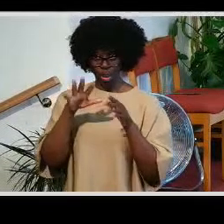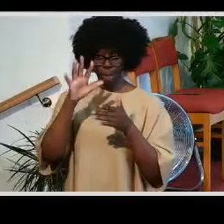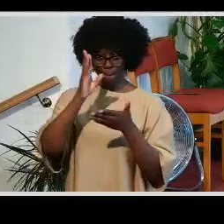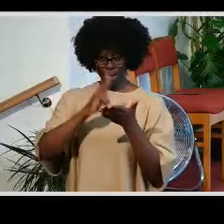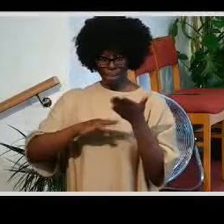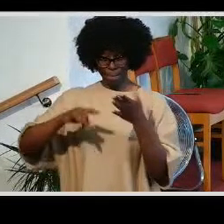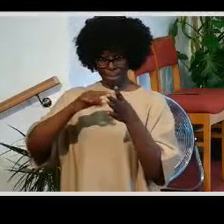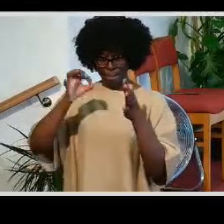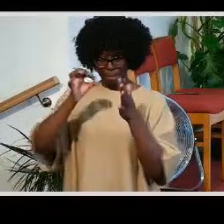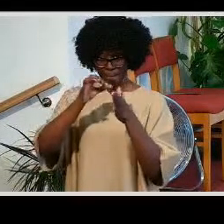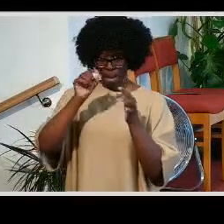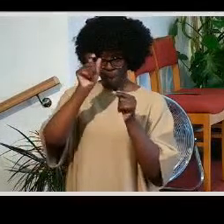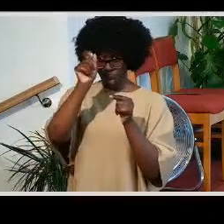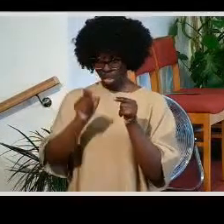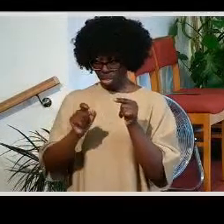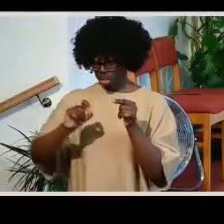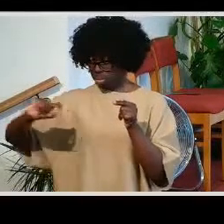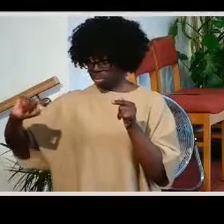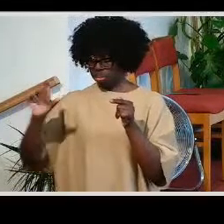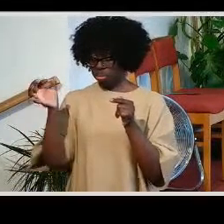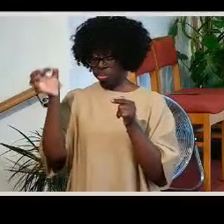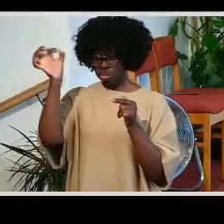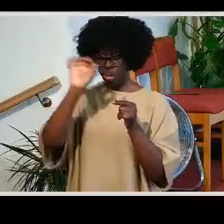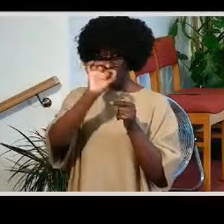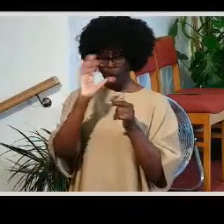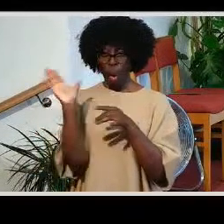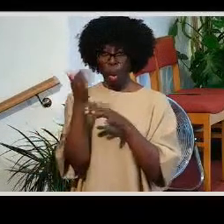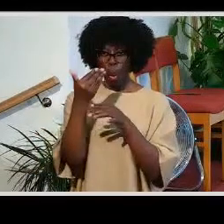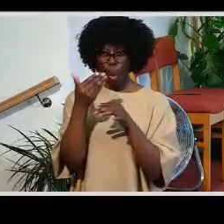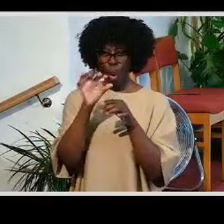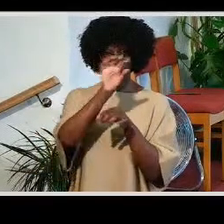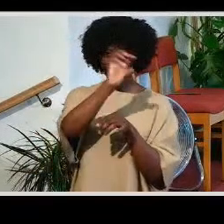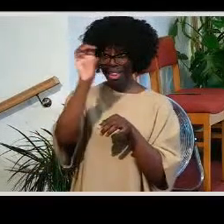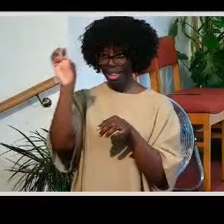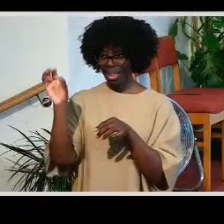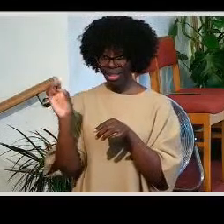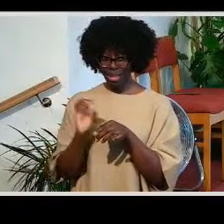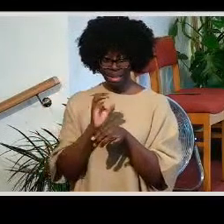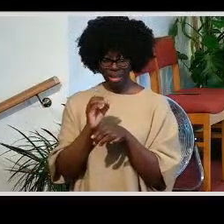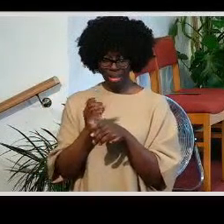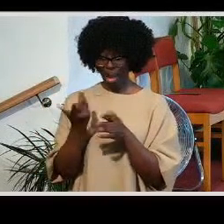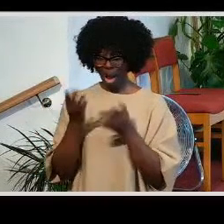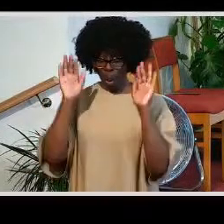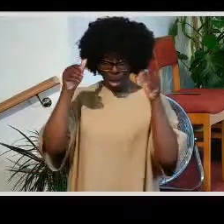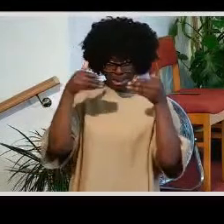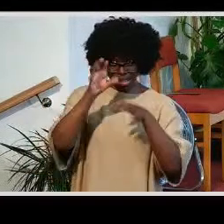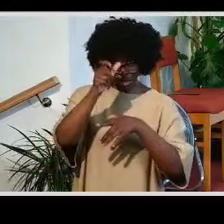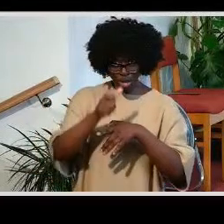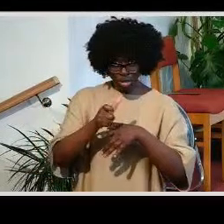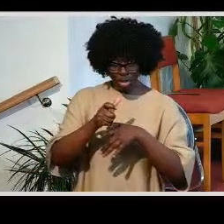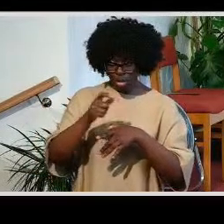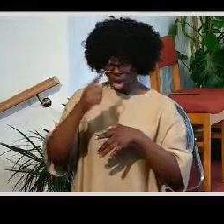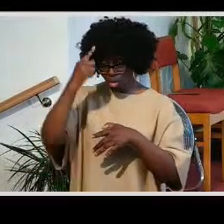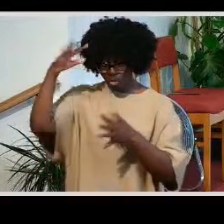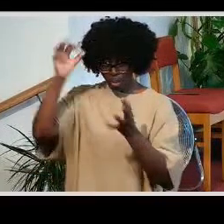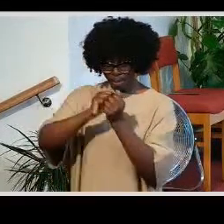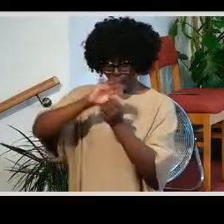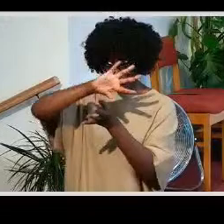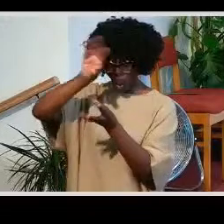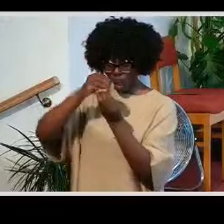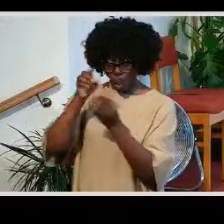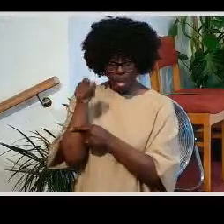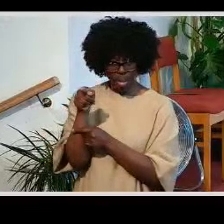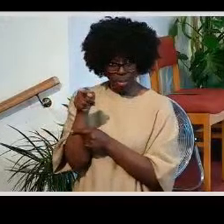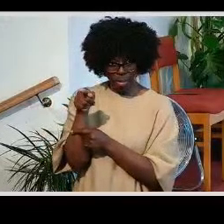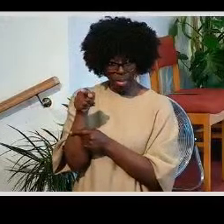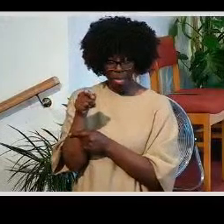I can't do because their brain is more focused and some aspects of their brain are more developed. They can become very creative, very good. Some of